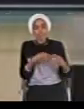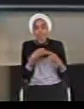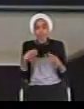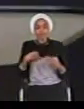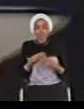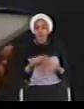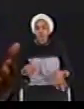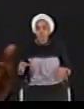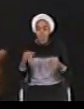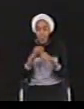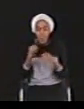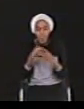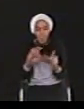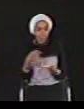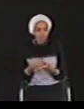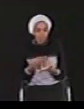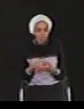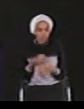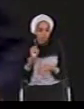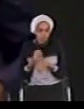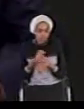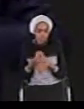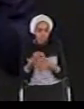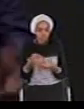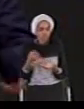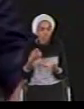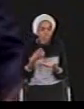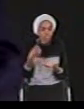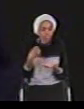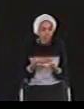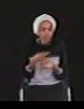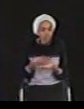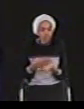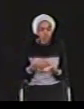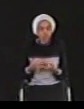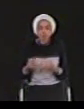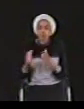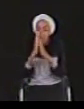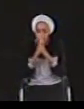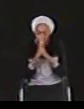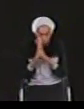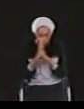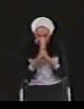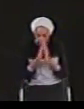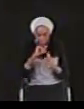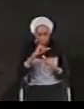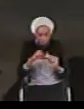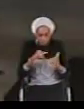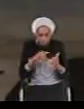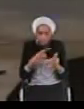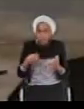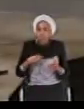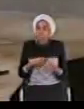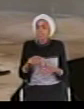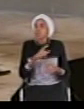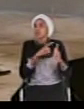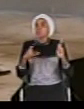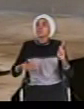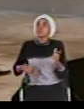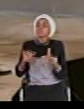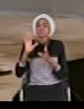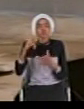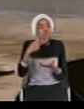that gospel, that message of the gospel, we take it to the Lord in prayer, we say, Lord, your gospel